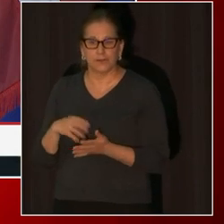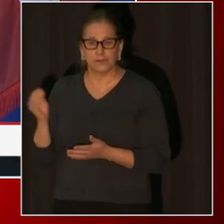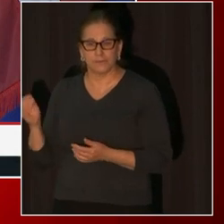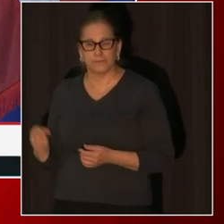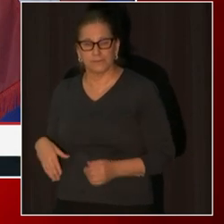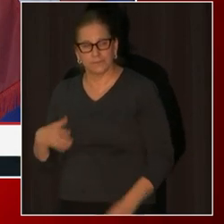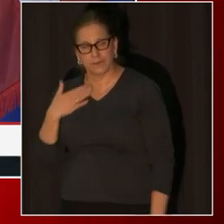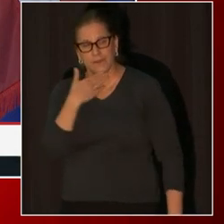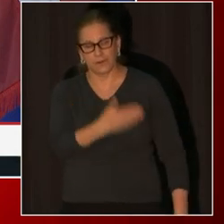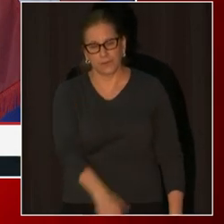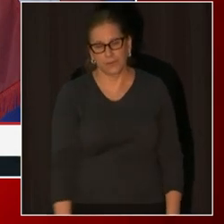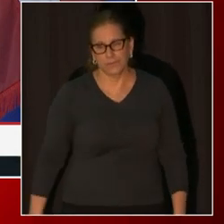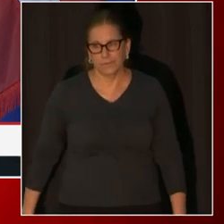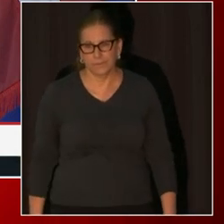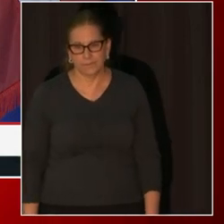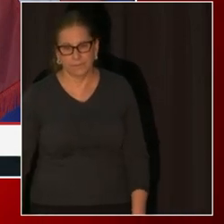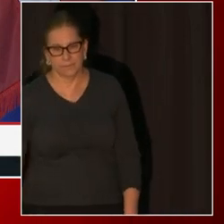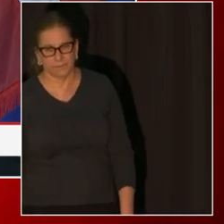sir.